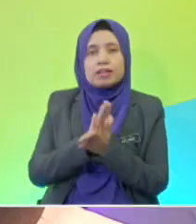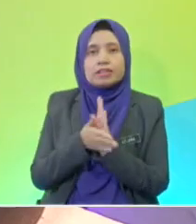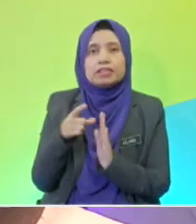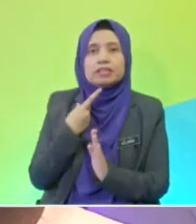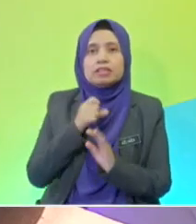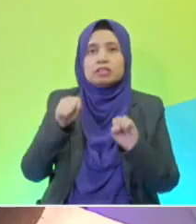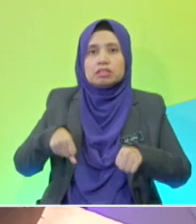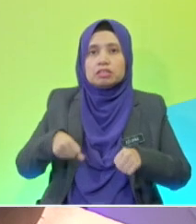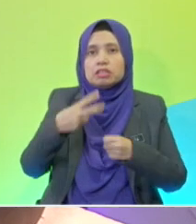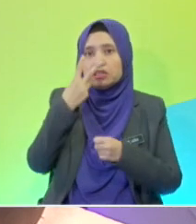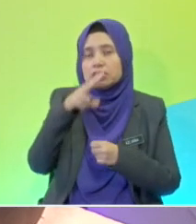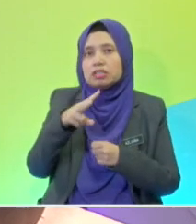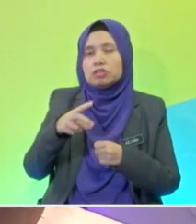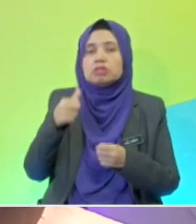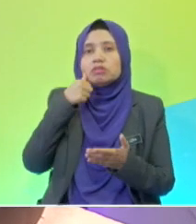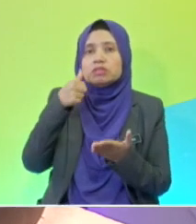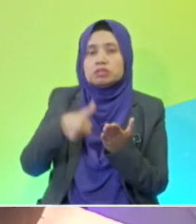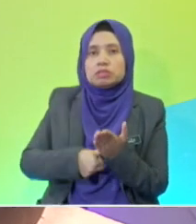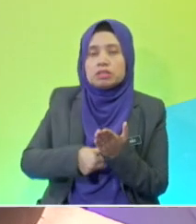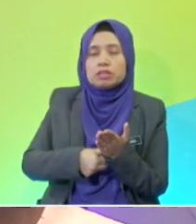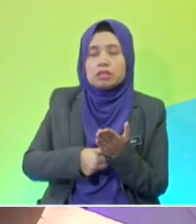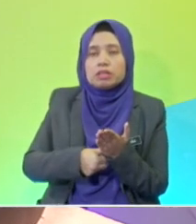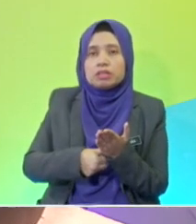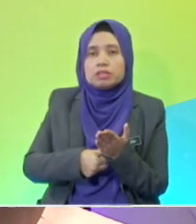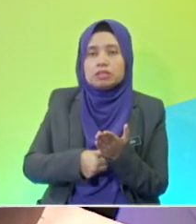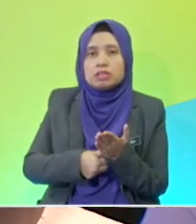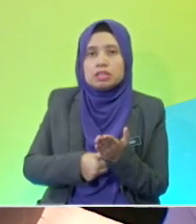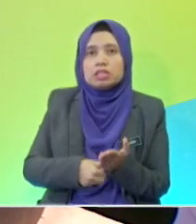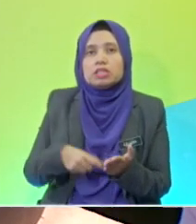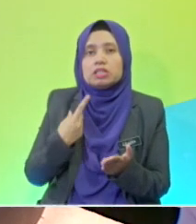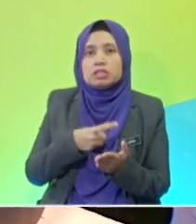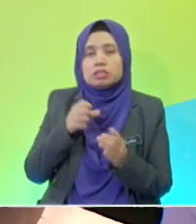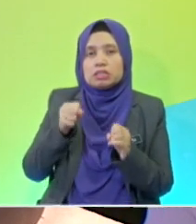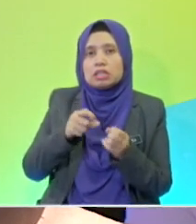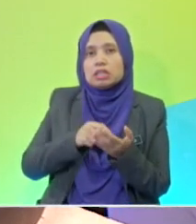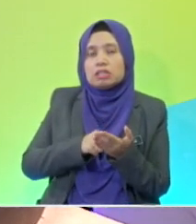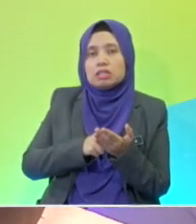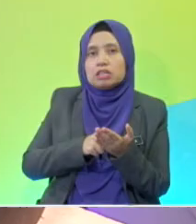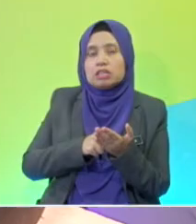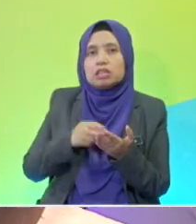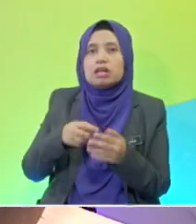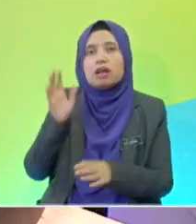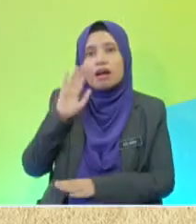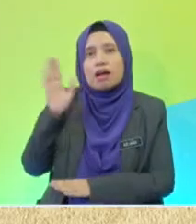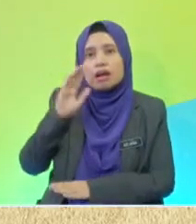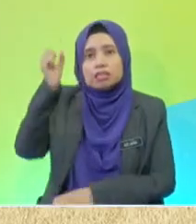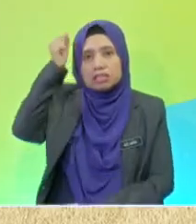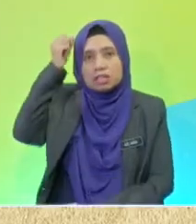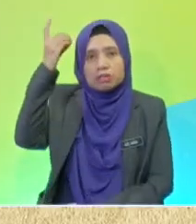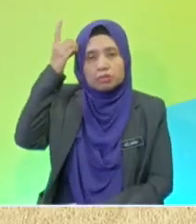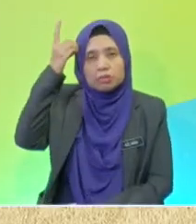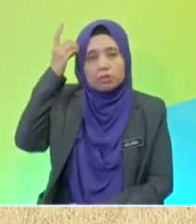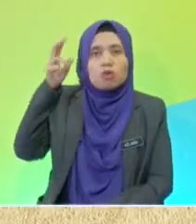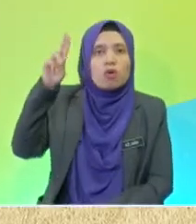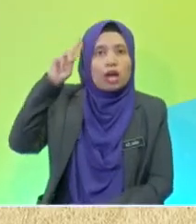the letter, okay, the outline of your letter. Like we should have a greeting, like hi Sharif Dole, hello Sharif Dole, and